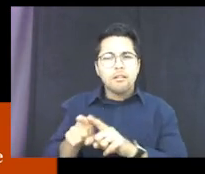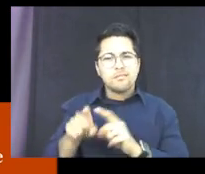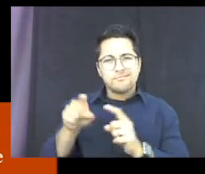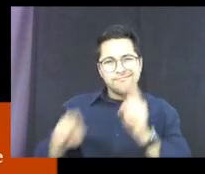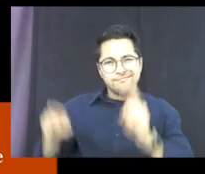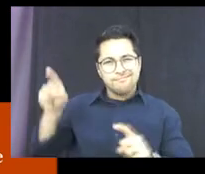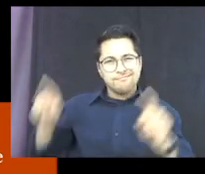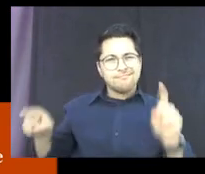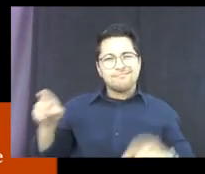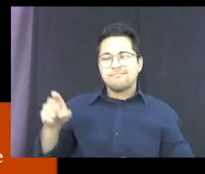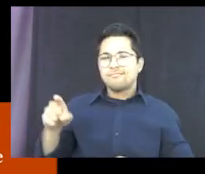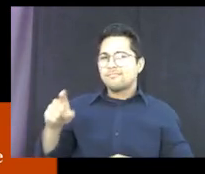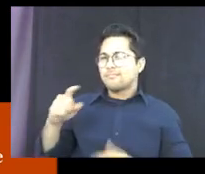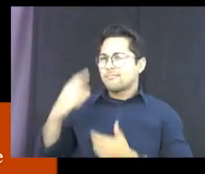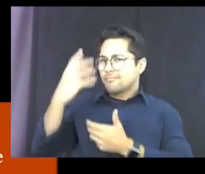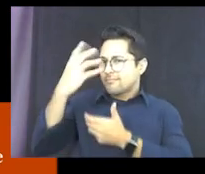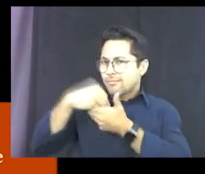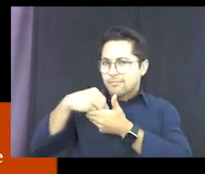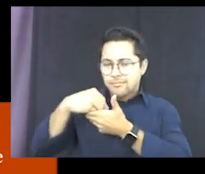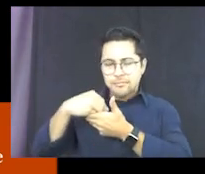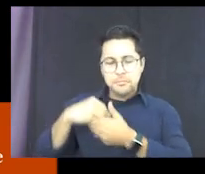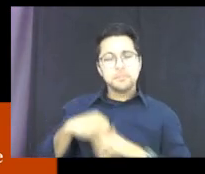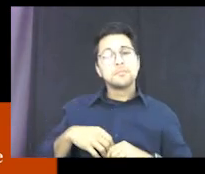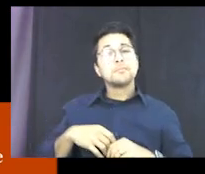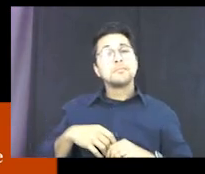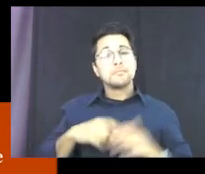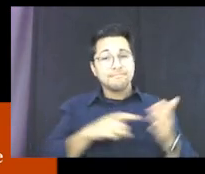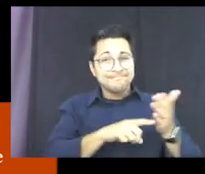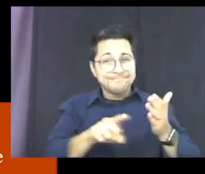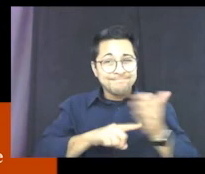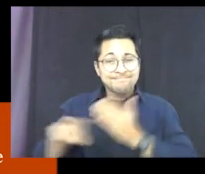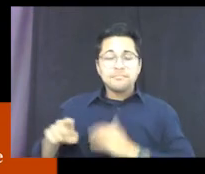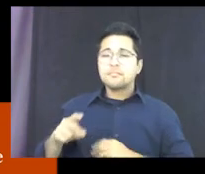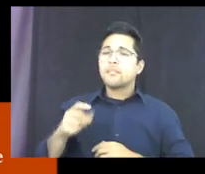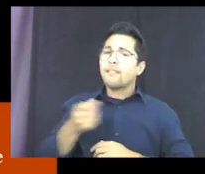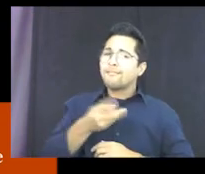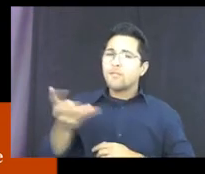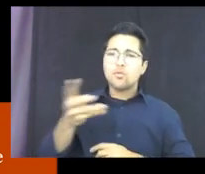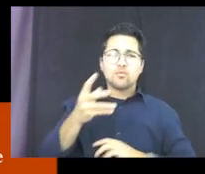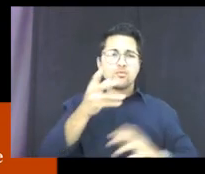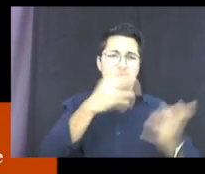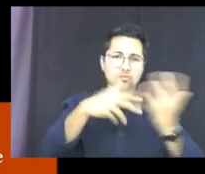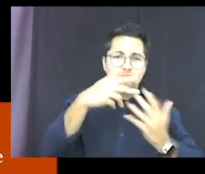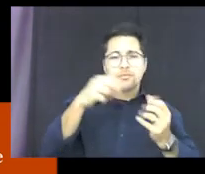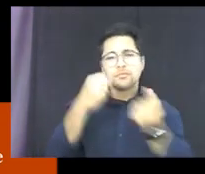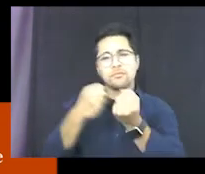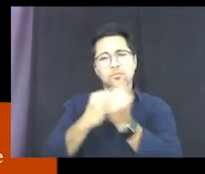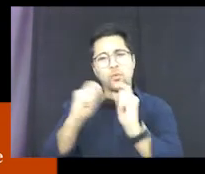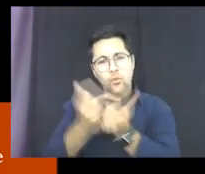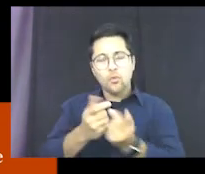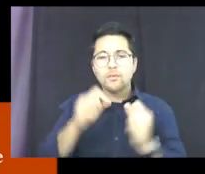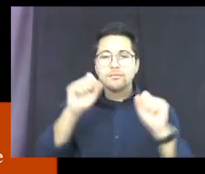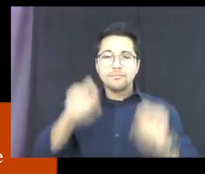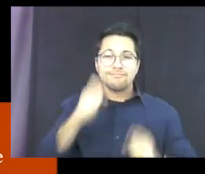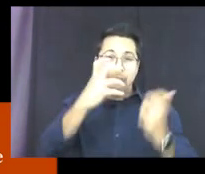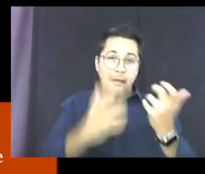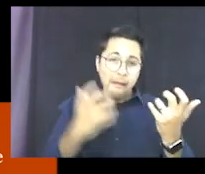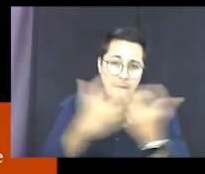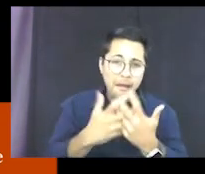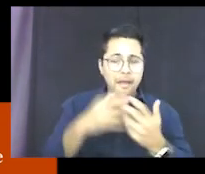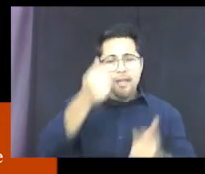autistic subtypes that exist, very few social and support groups can accommodate every autistic